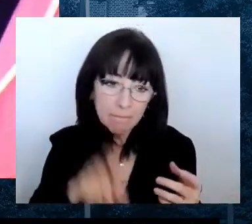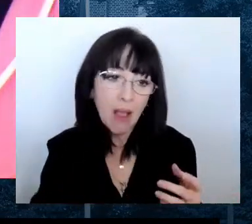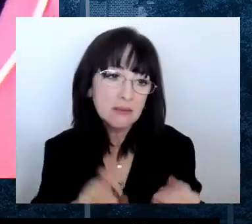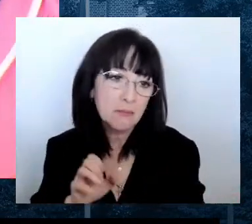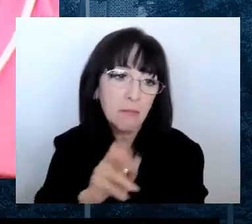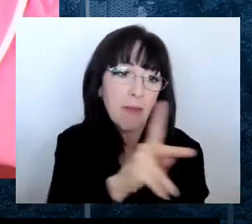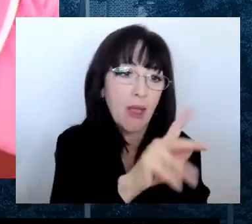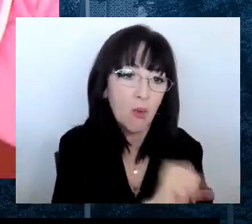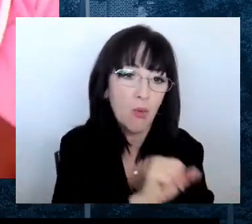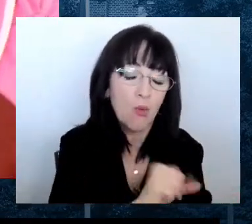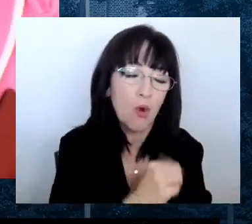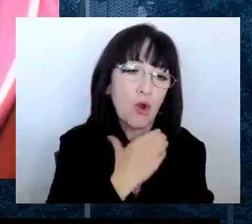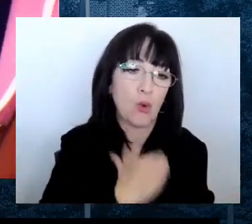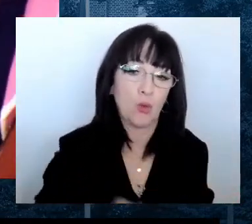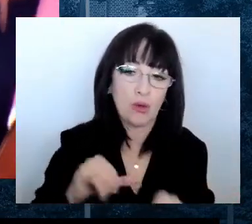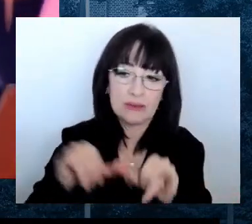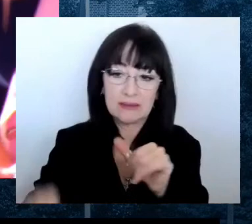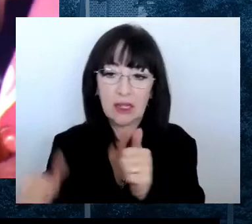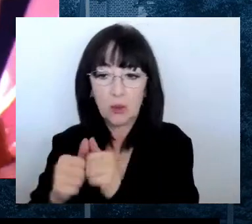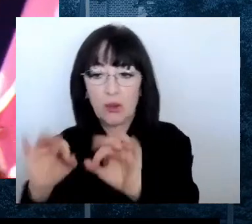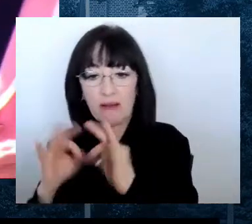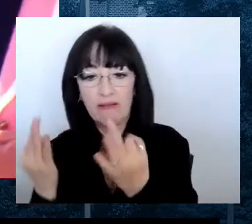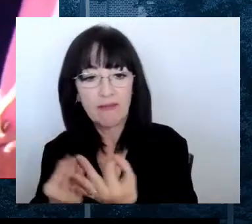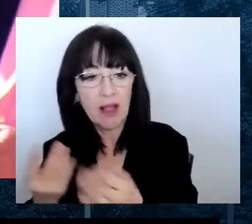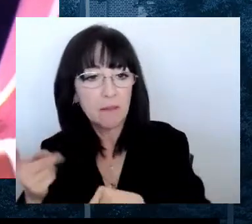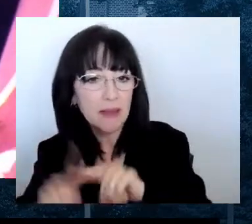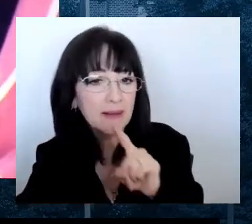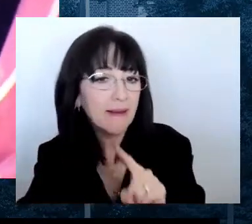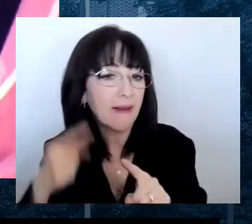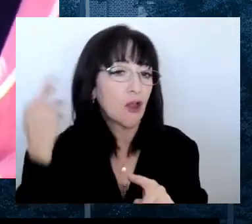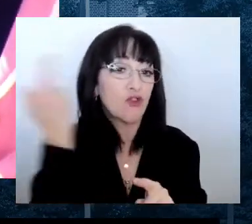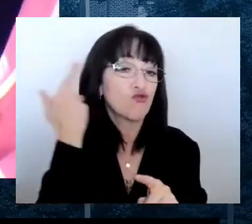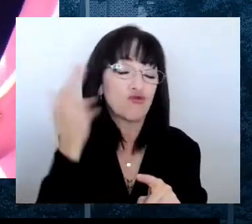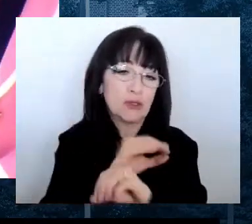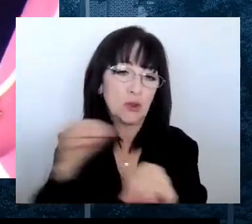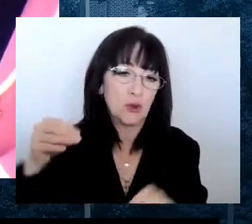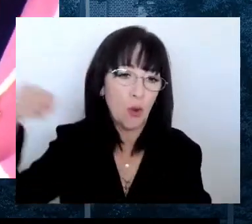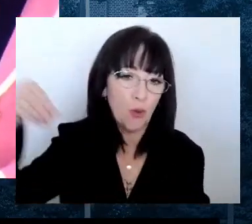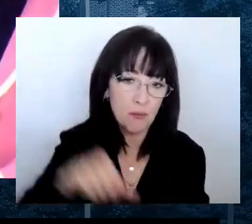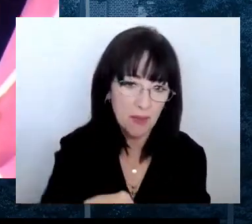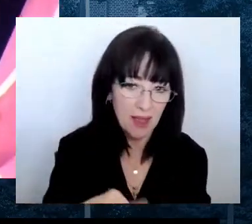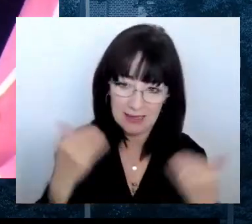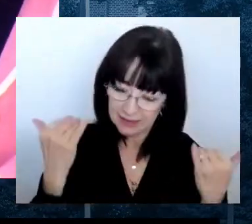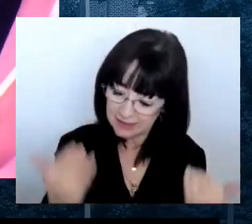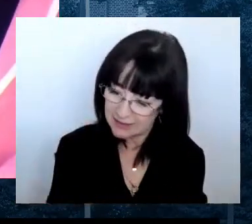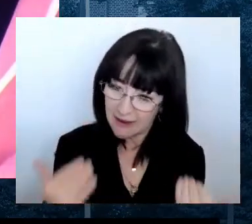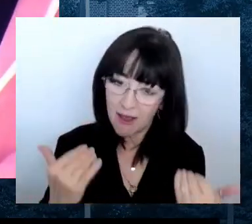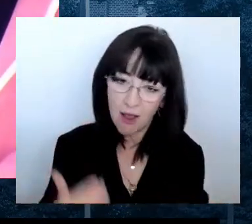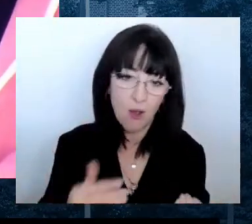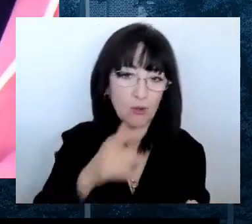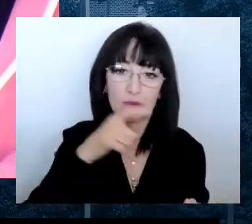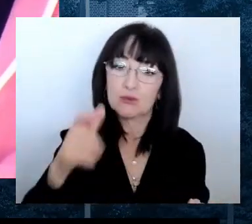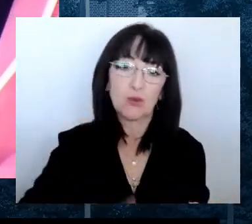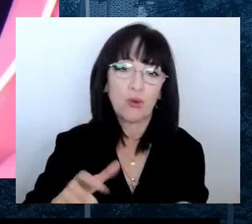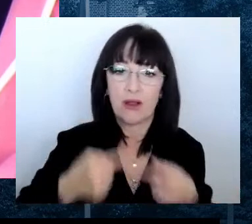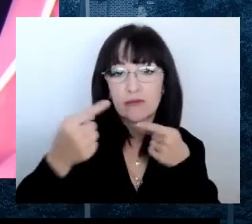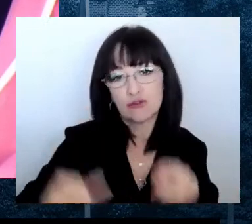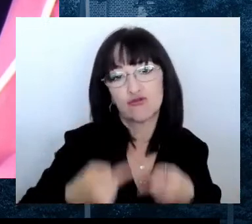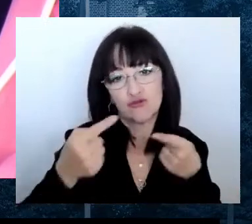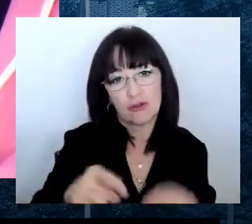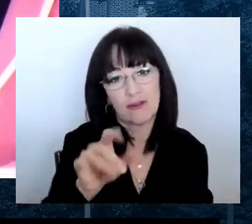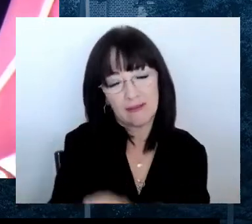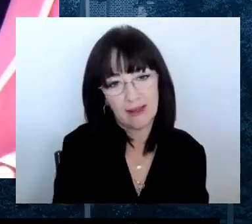and I want to thank all of our state leaders, especially Senator McBride, Representative Heffernan,